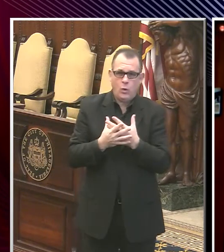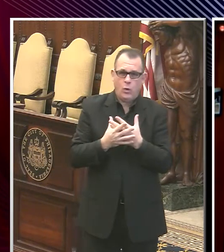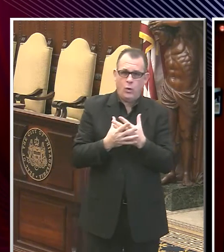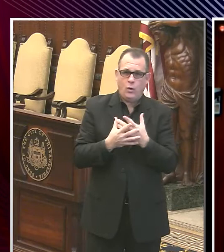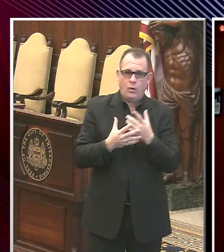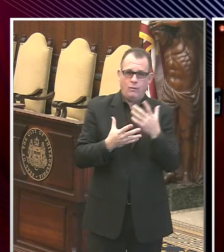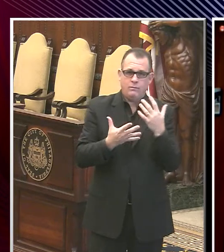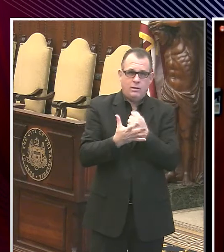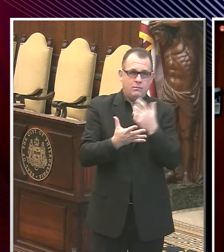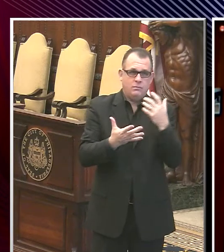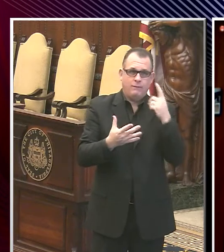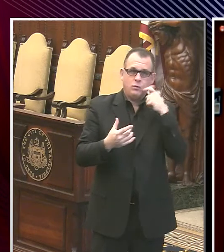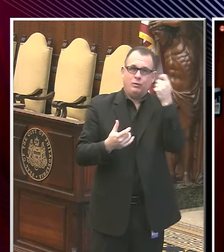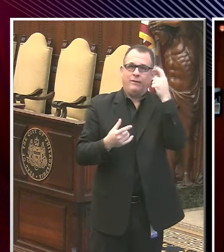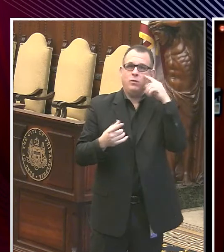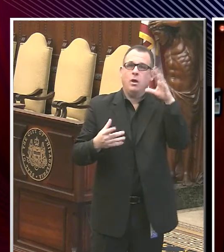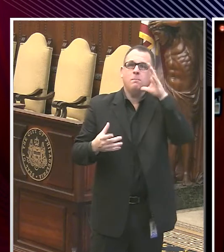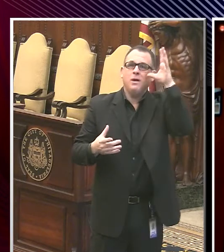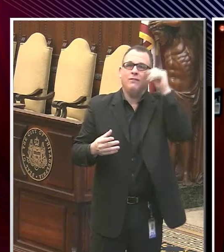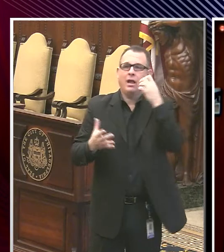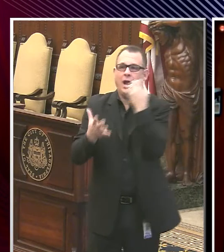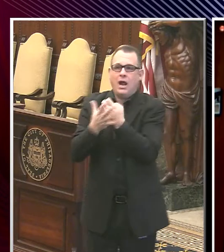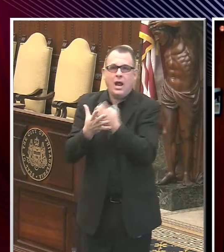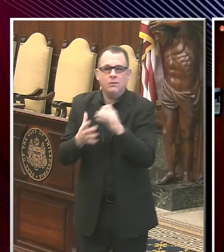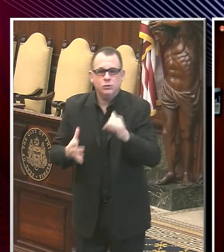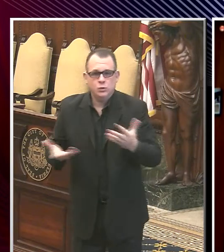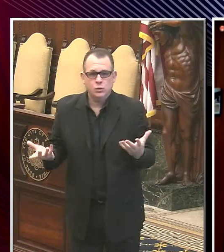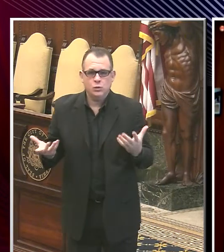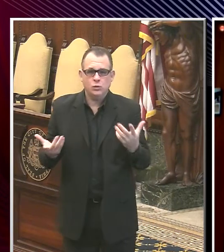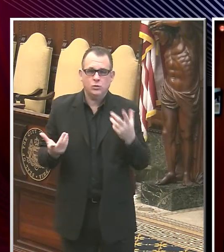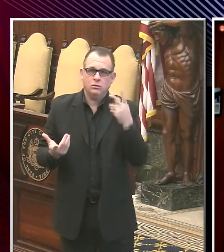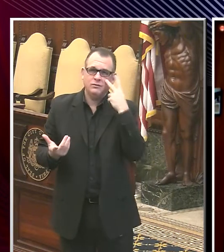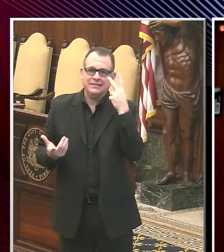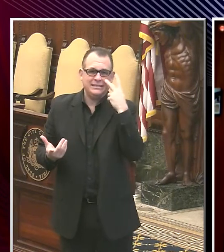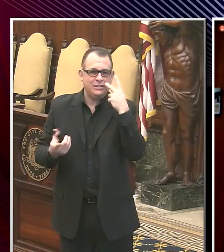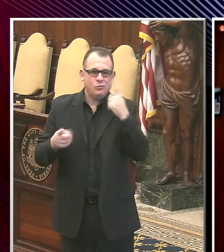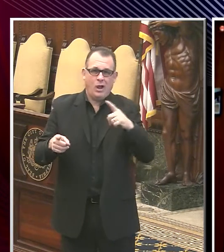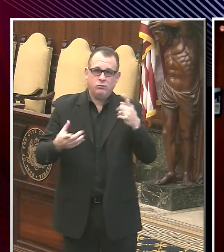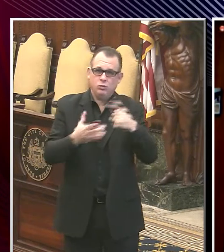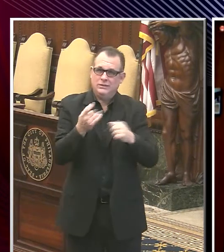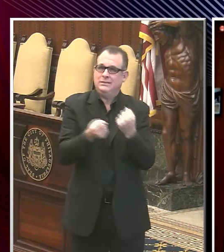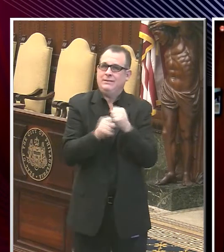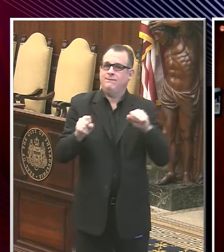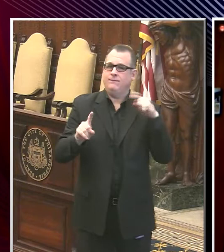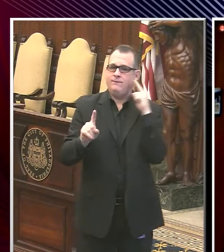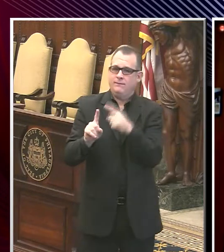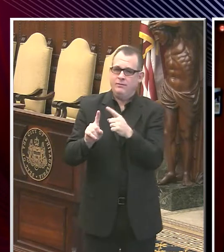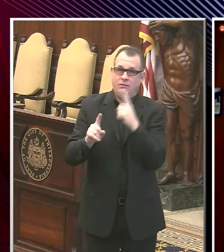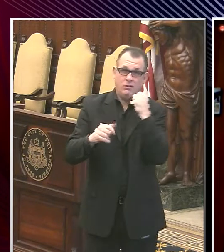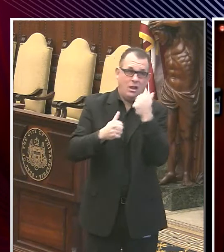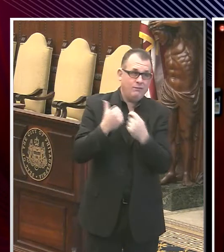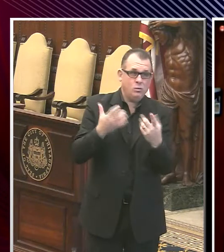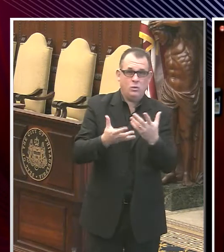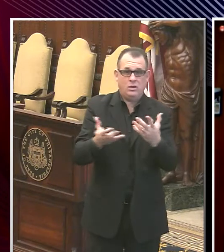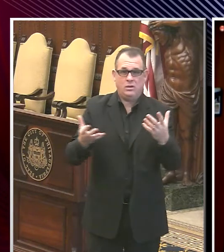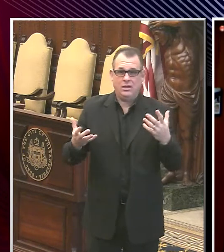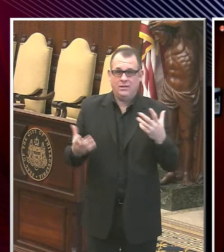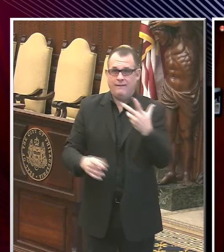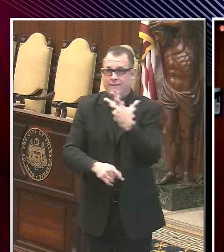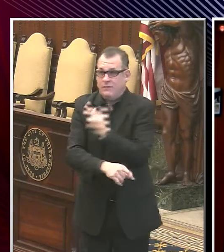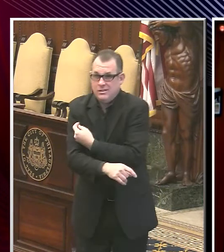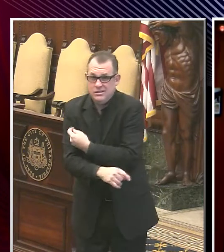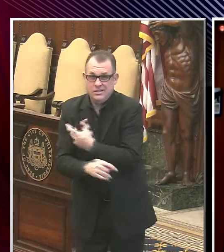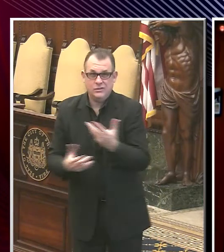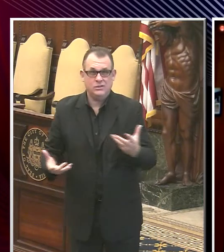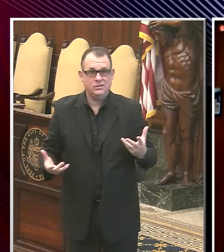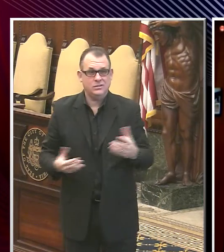win for parents and the economy. But that remains to be seen. If it's deemed to be safe and everyone's, that needs to be